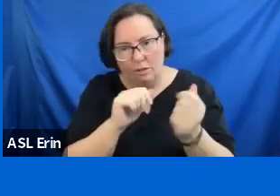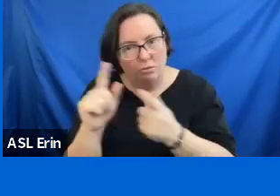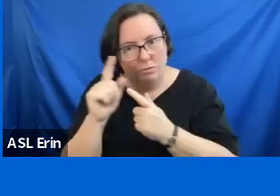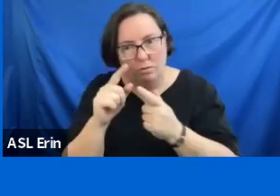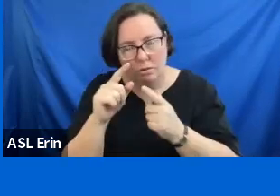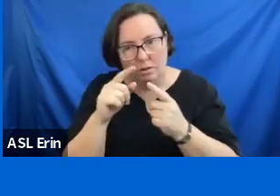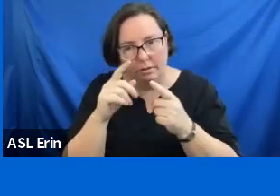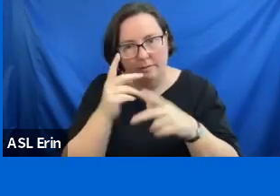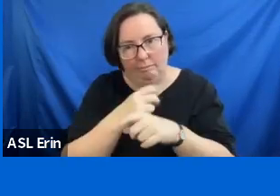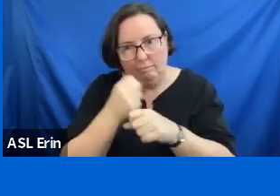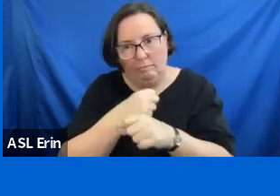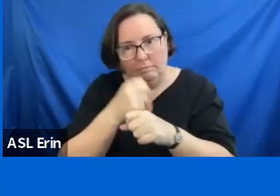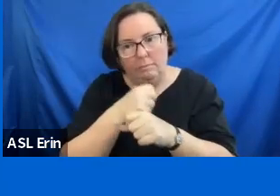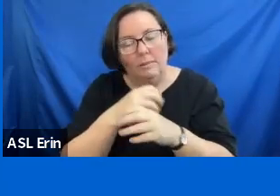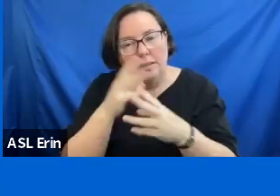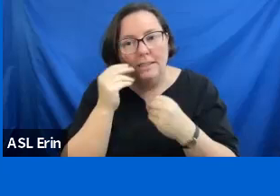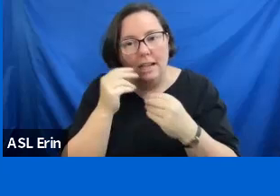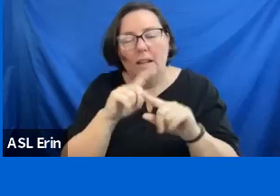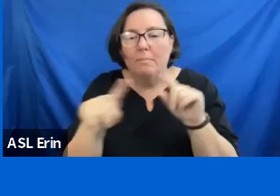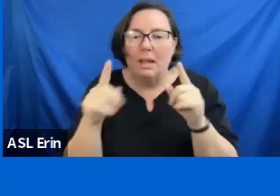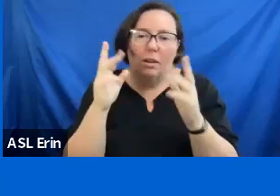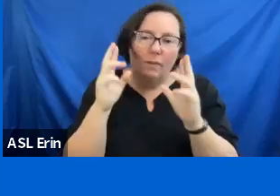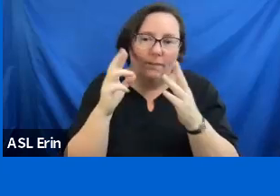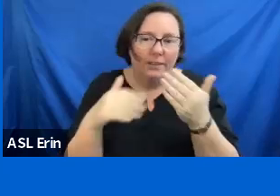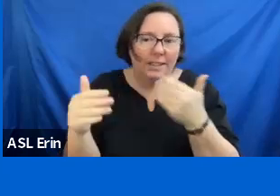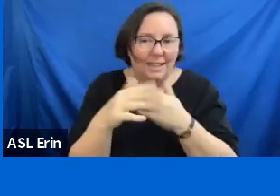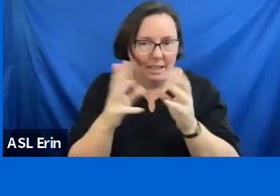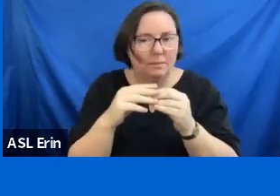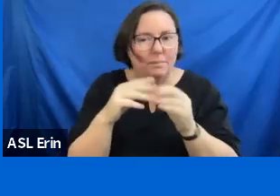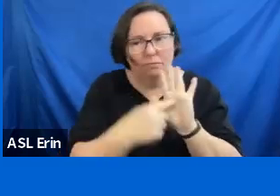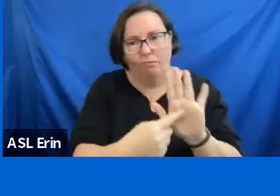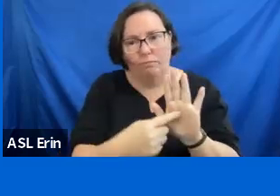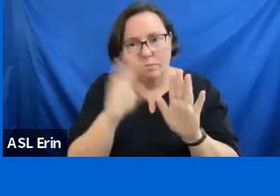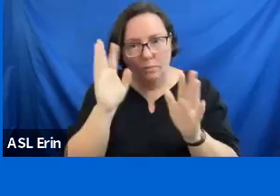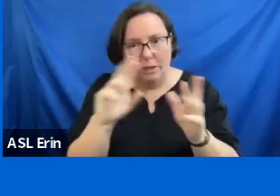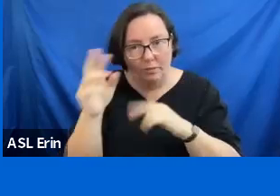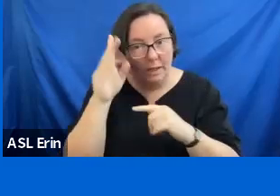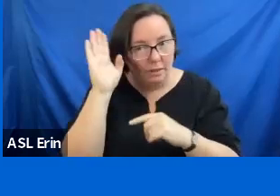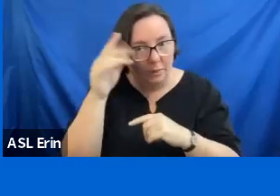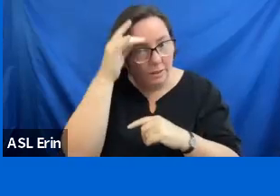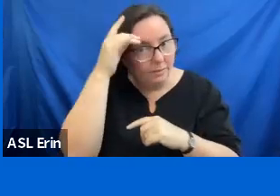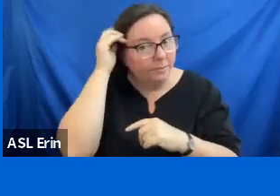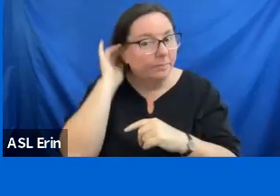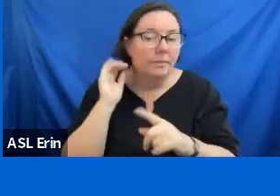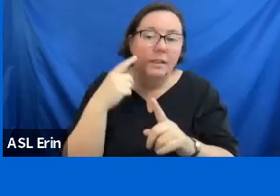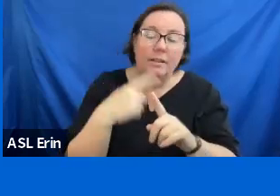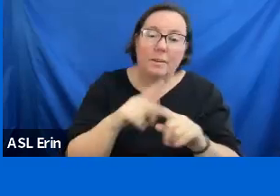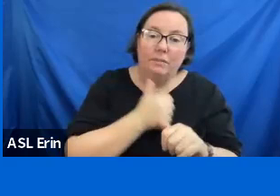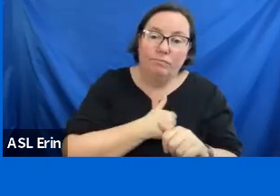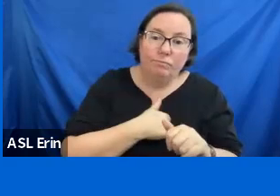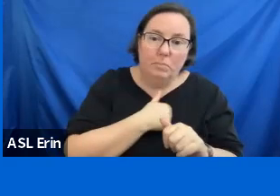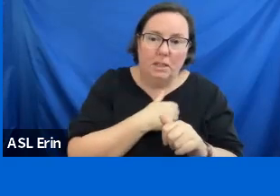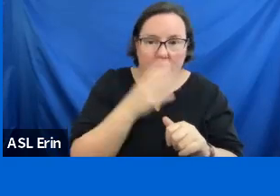So we will hope to have those at the next meeting of this body. I also want to apologize up